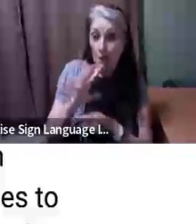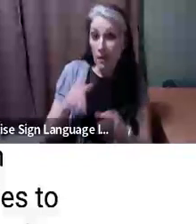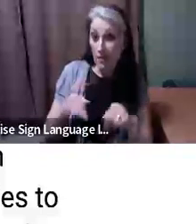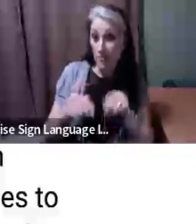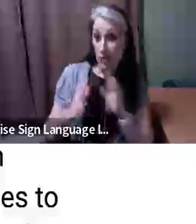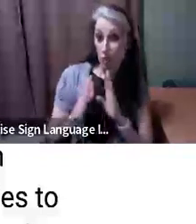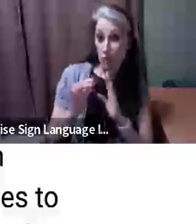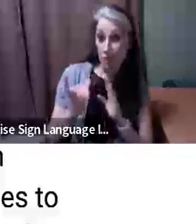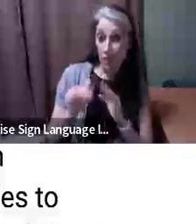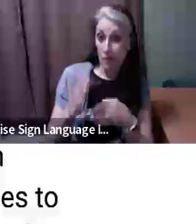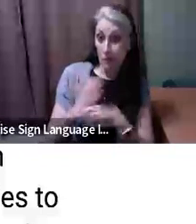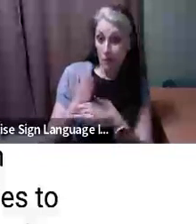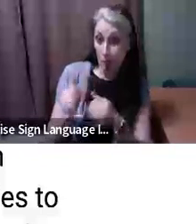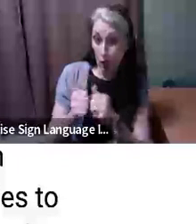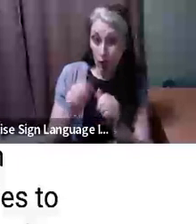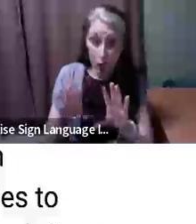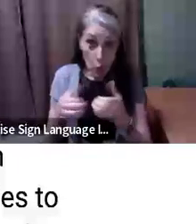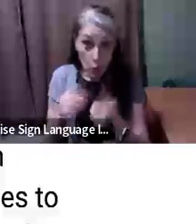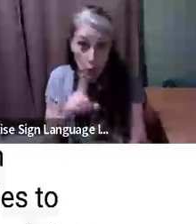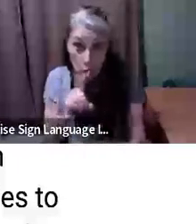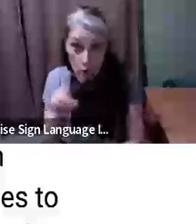do you feel like sharing those with the group?